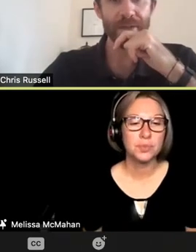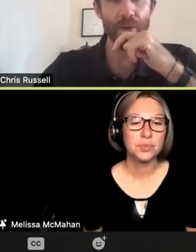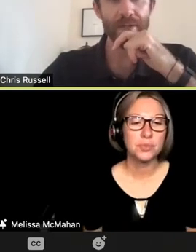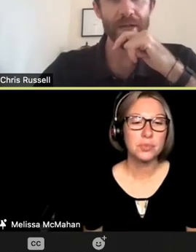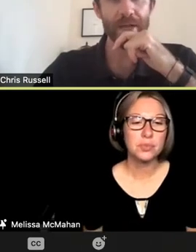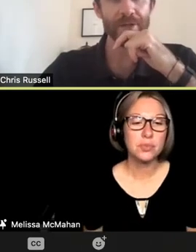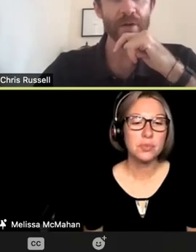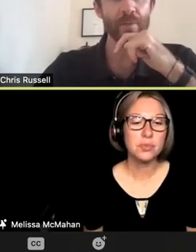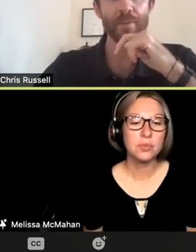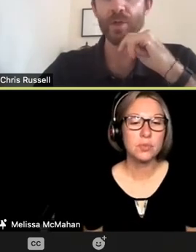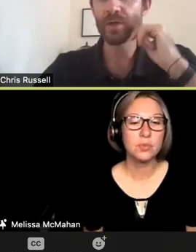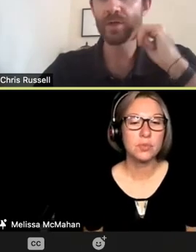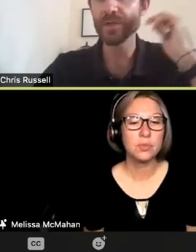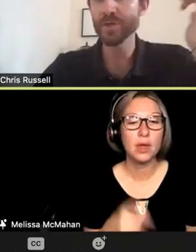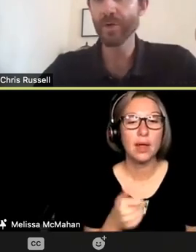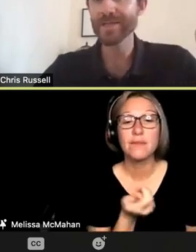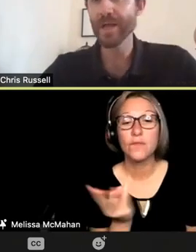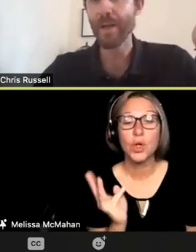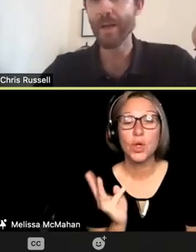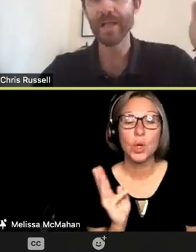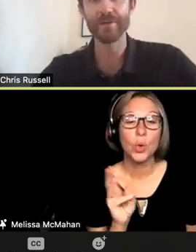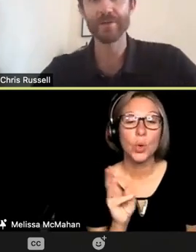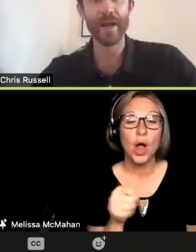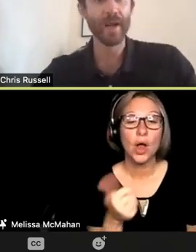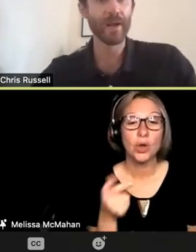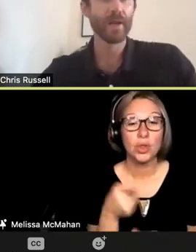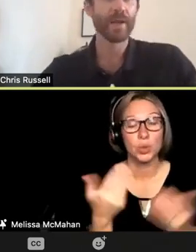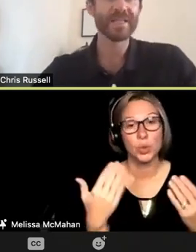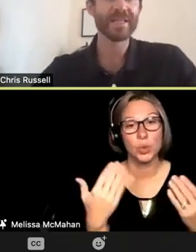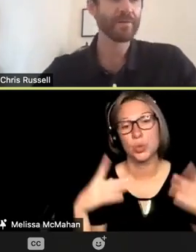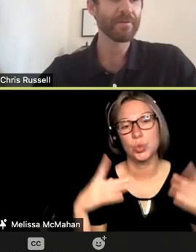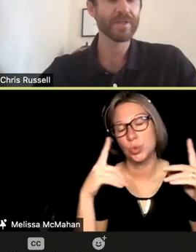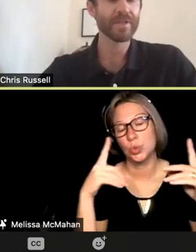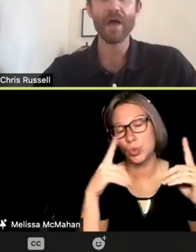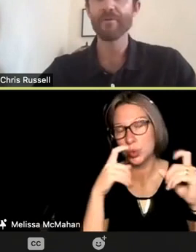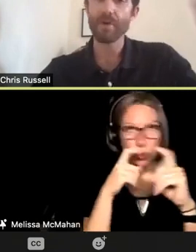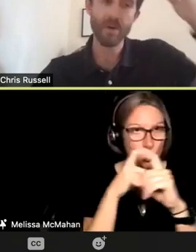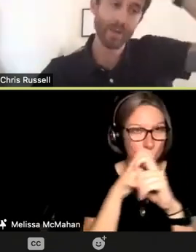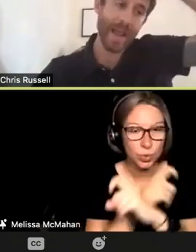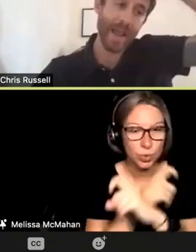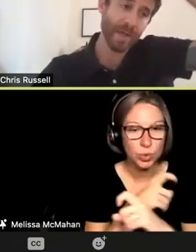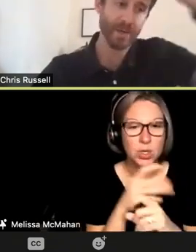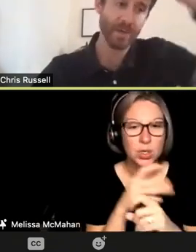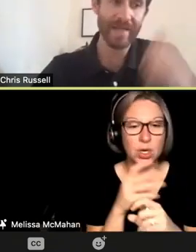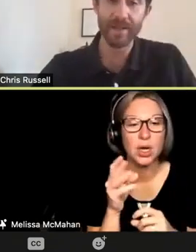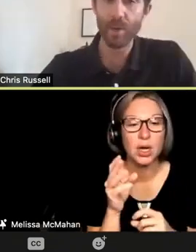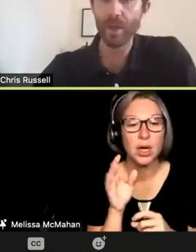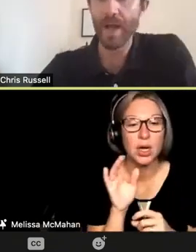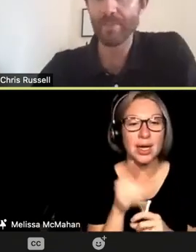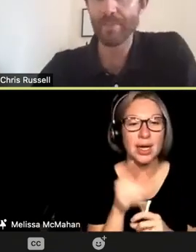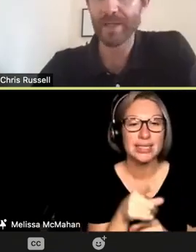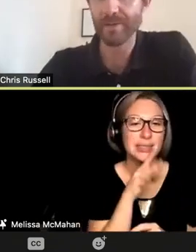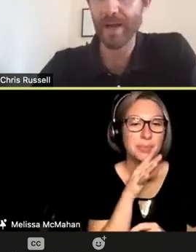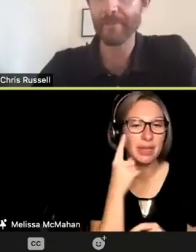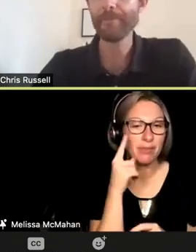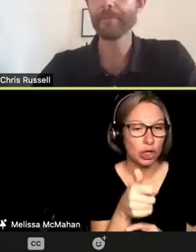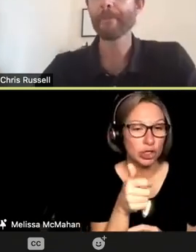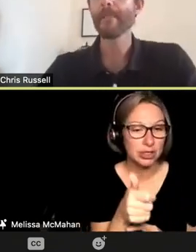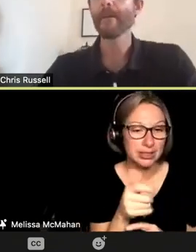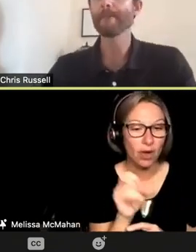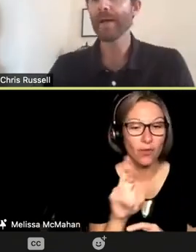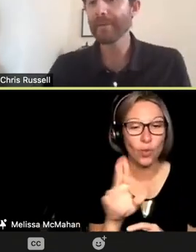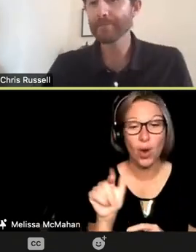Couple other things I want to touch on. Remember, we looked at this crazy complex array in Speak for Yourself, or LAMP also has an equally complex